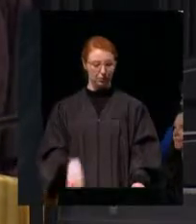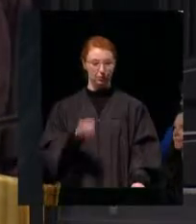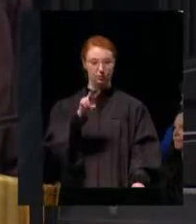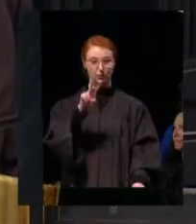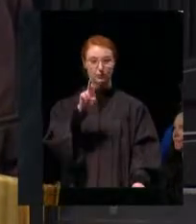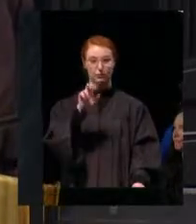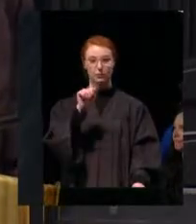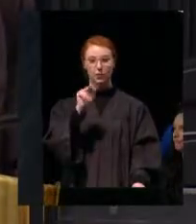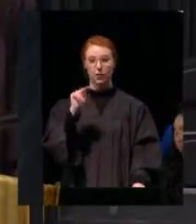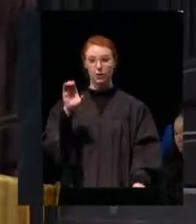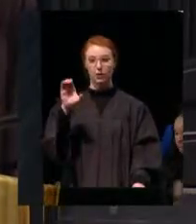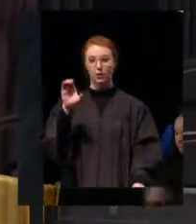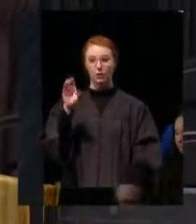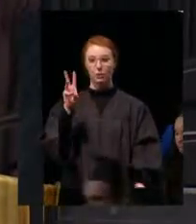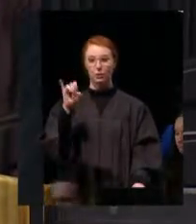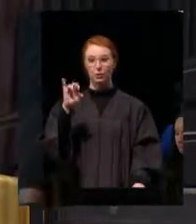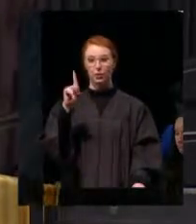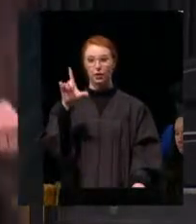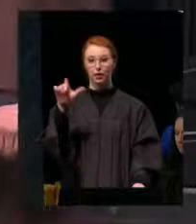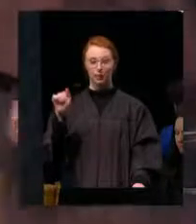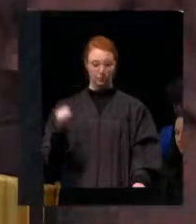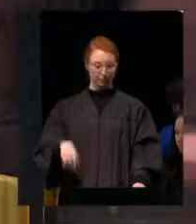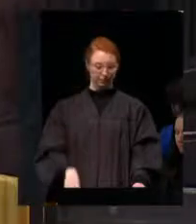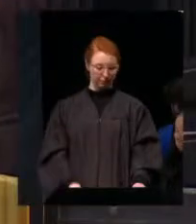Evan Swickla.